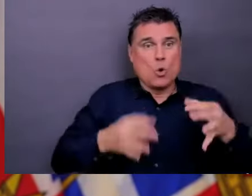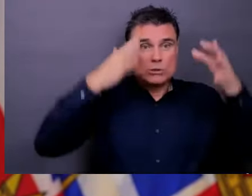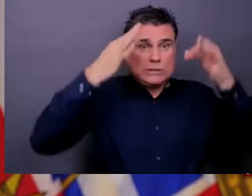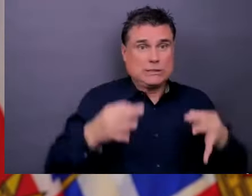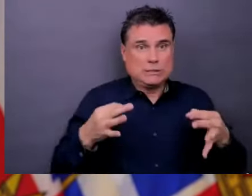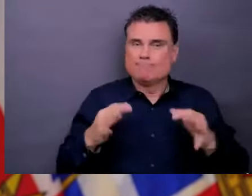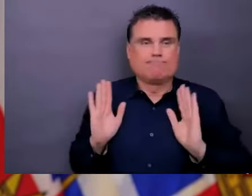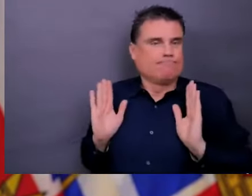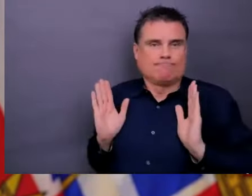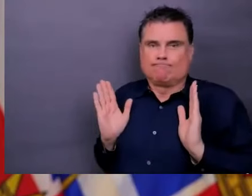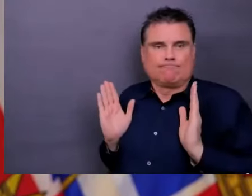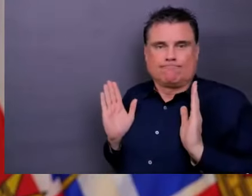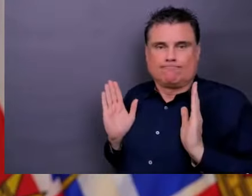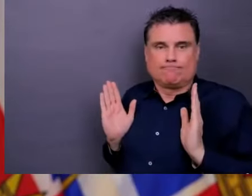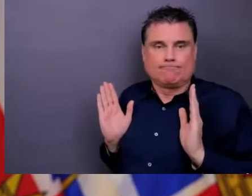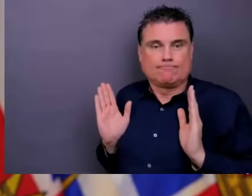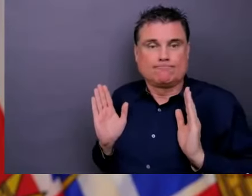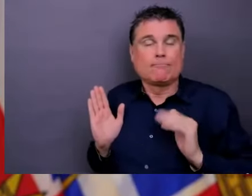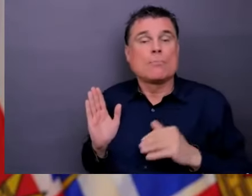in response to